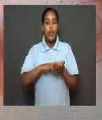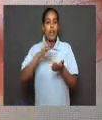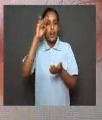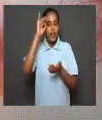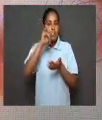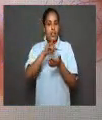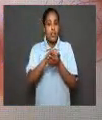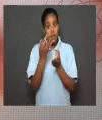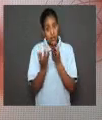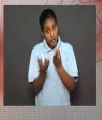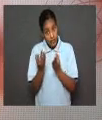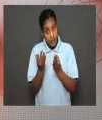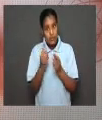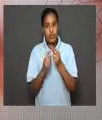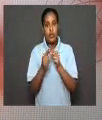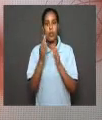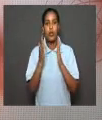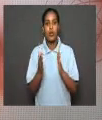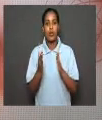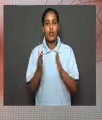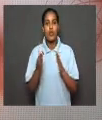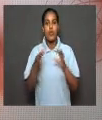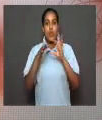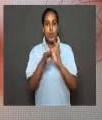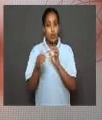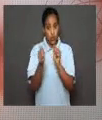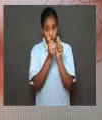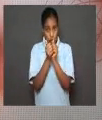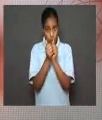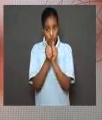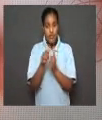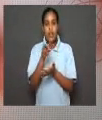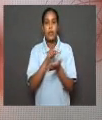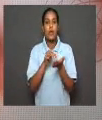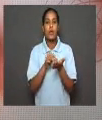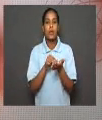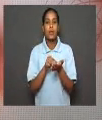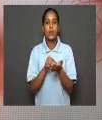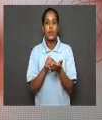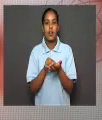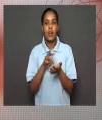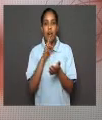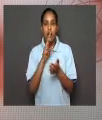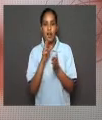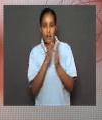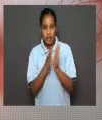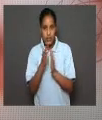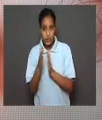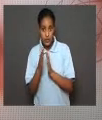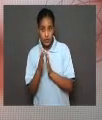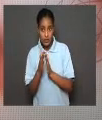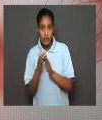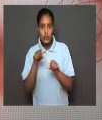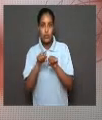We learned that if the polarities of bonds within a molecule are arranged in